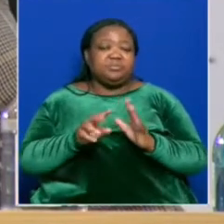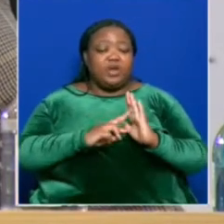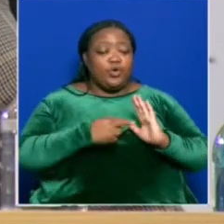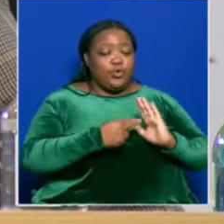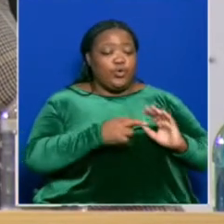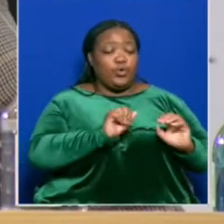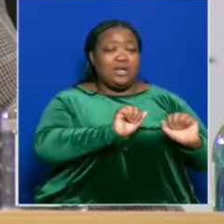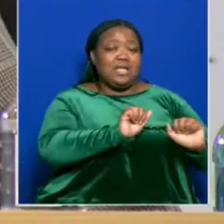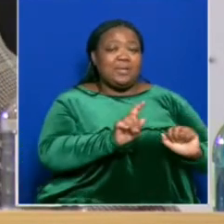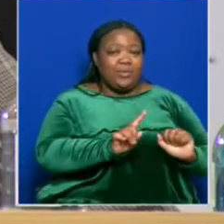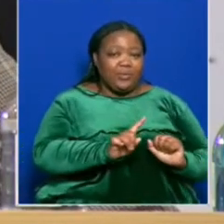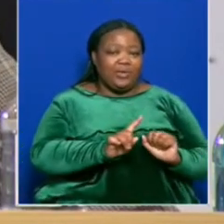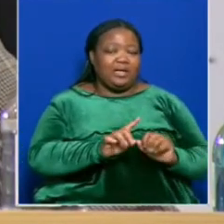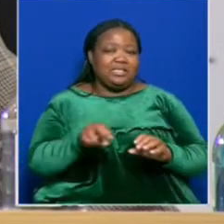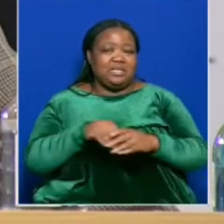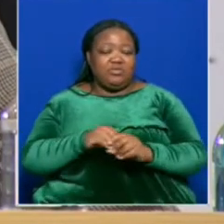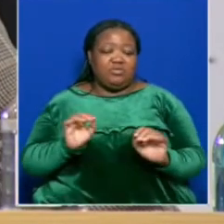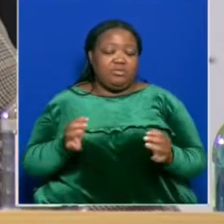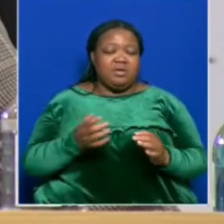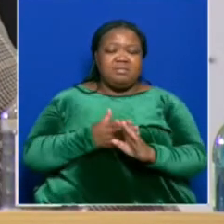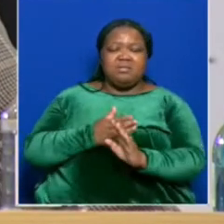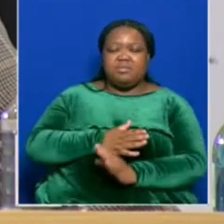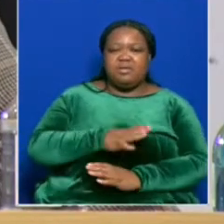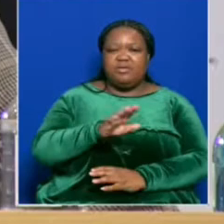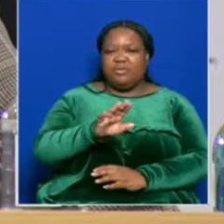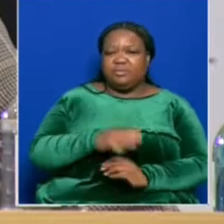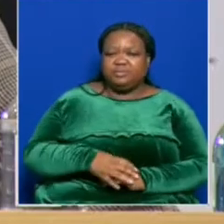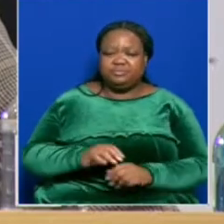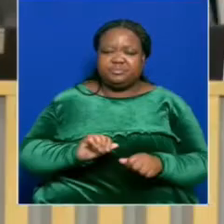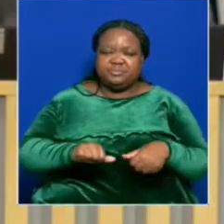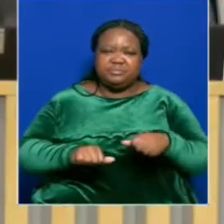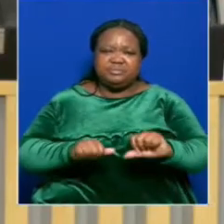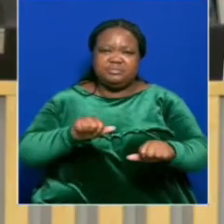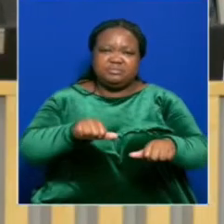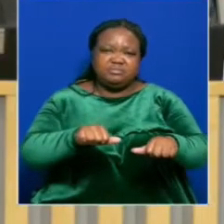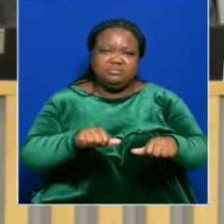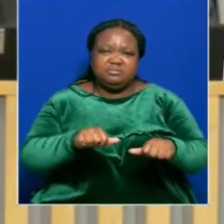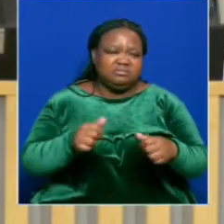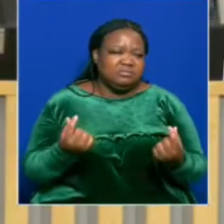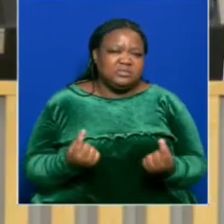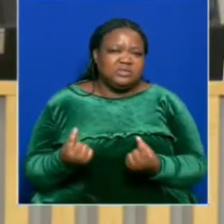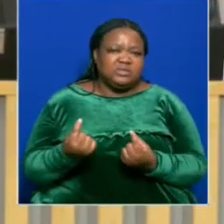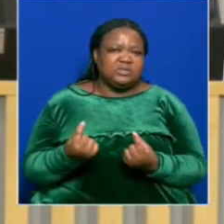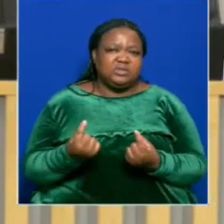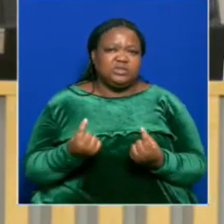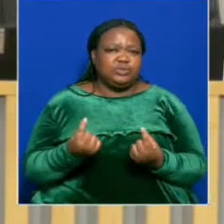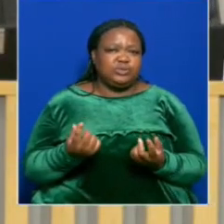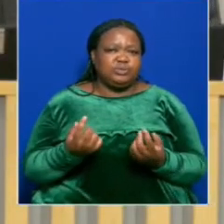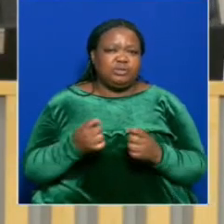with your... Just before that, are all these steps done serially or